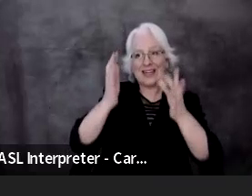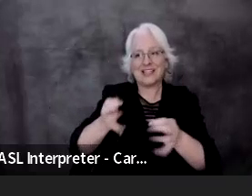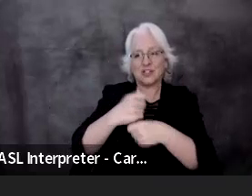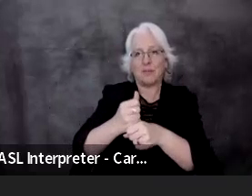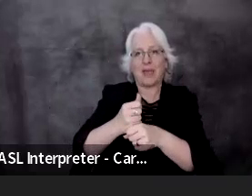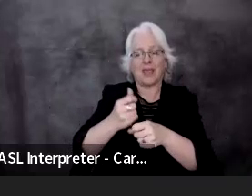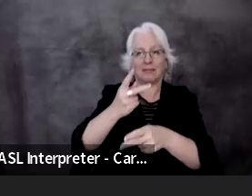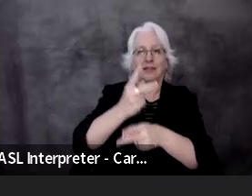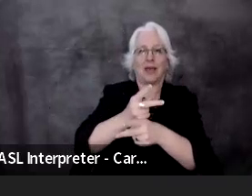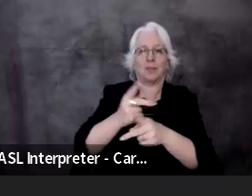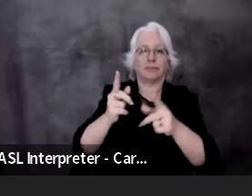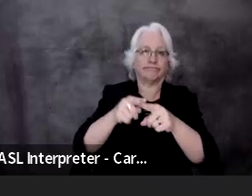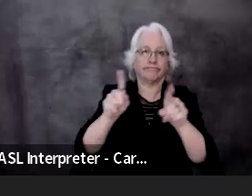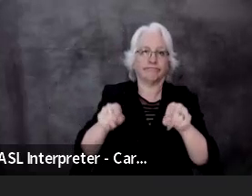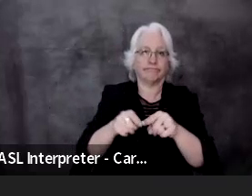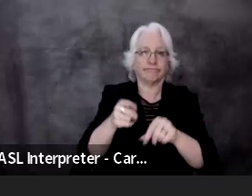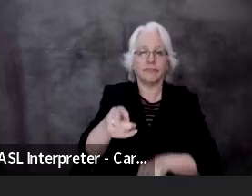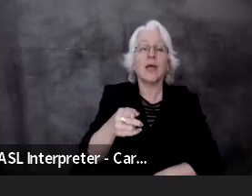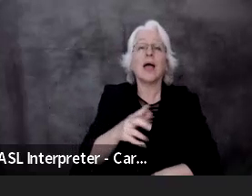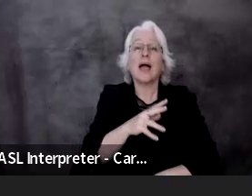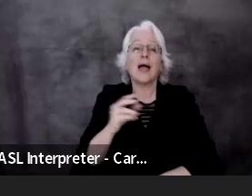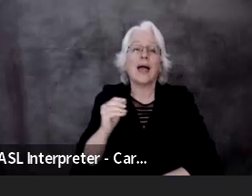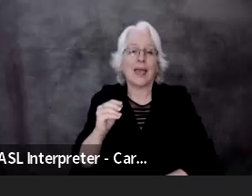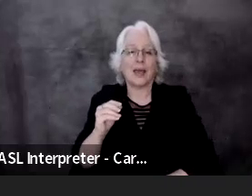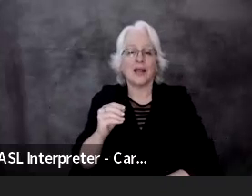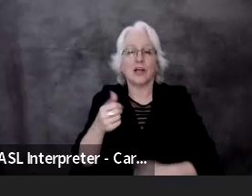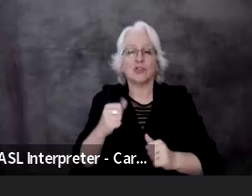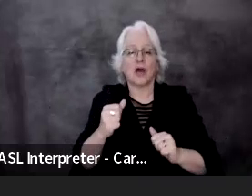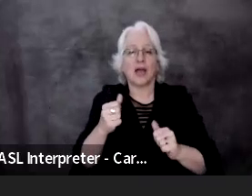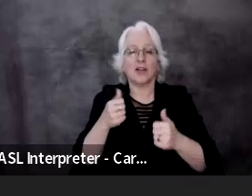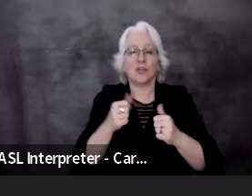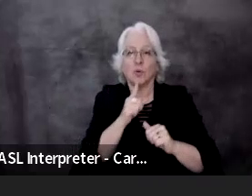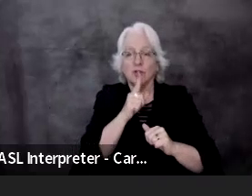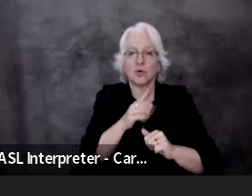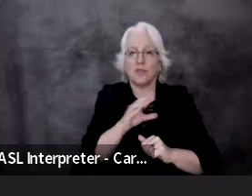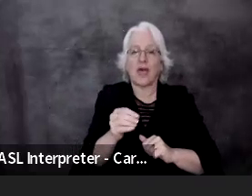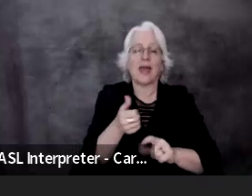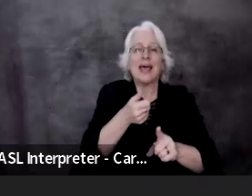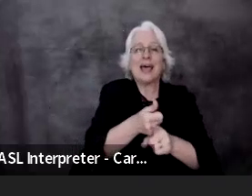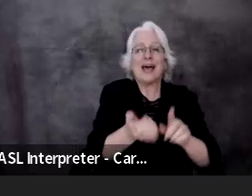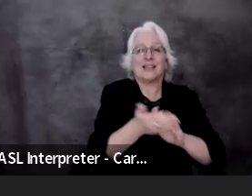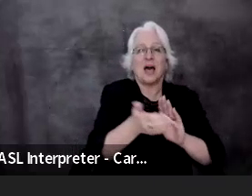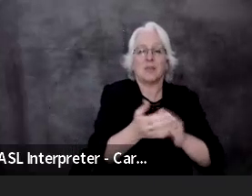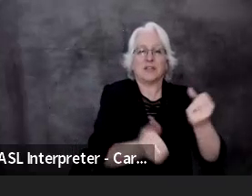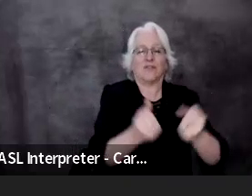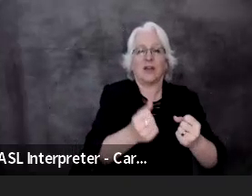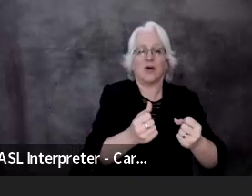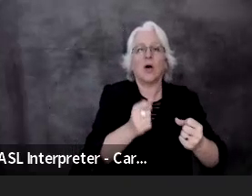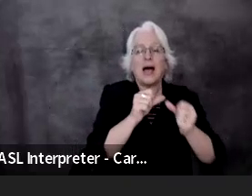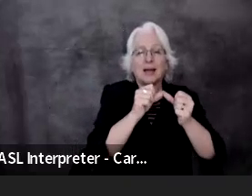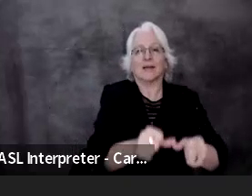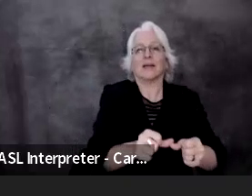bias-free. In addition, DREDF seeks to ensure autonomous vehicles live up to the promise of increased safe,